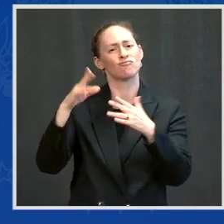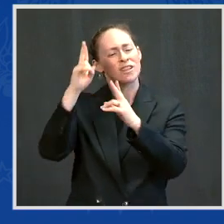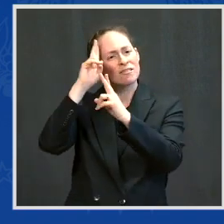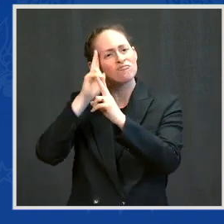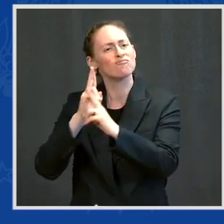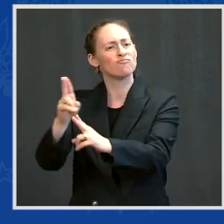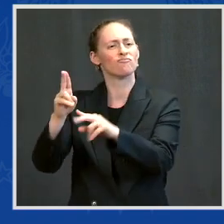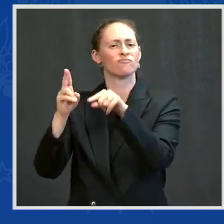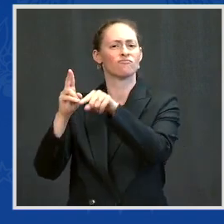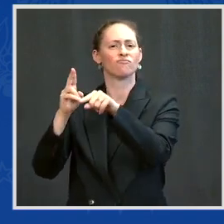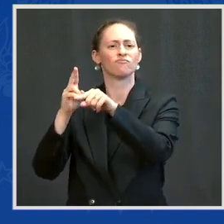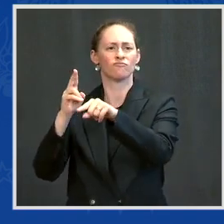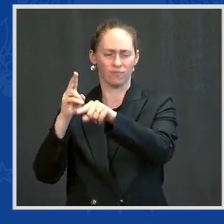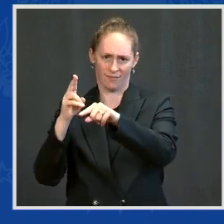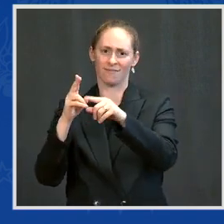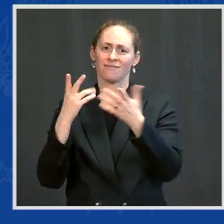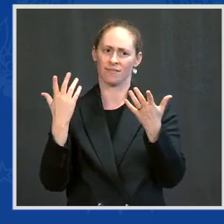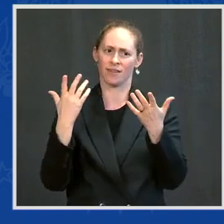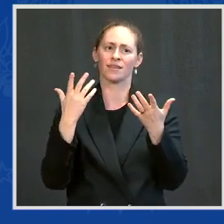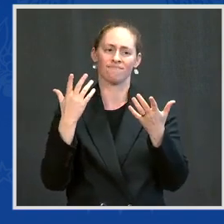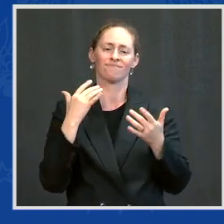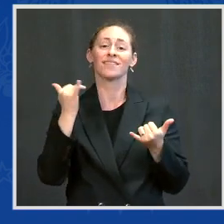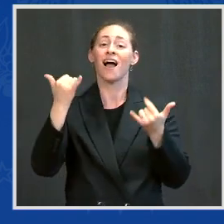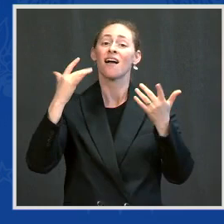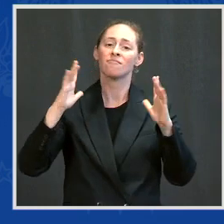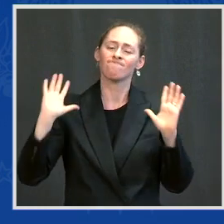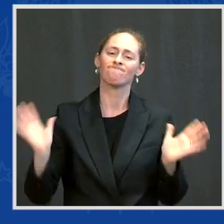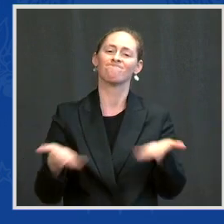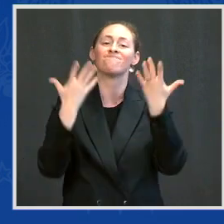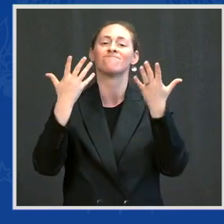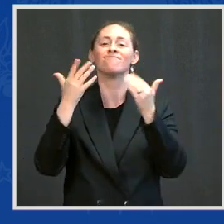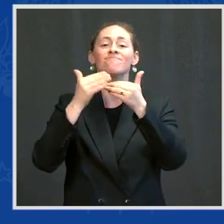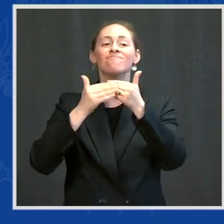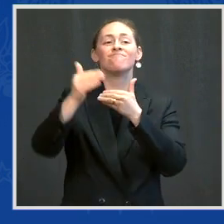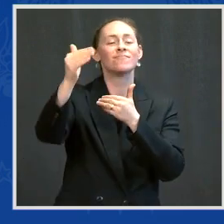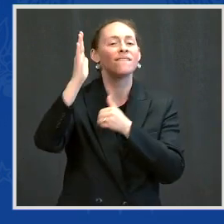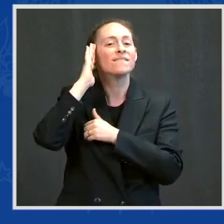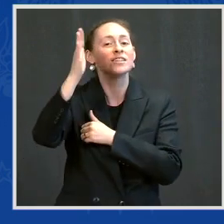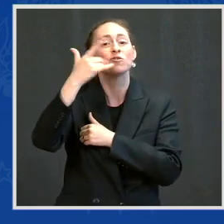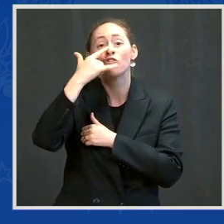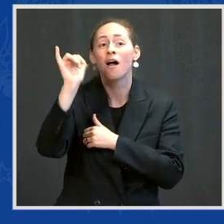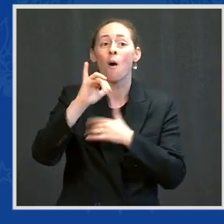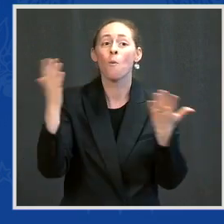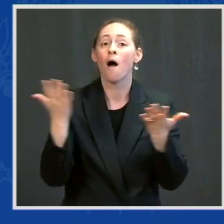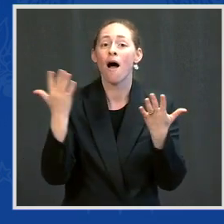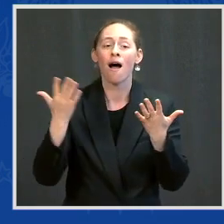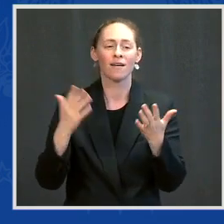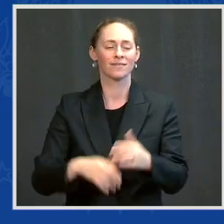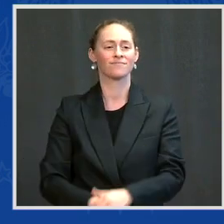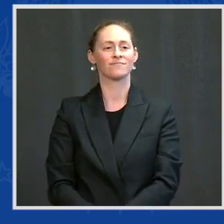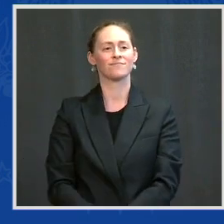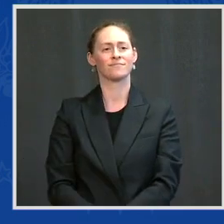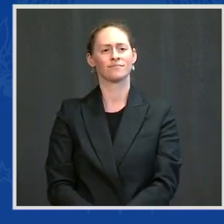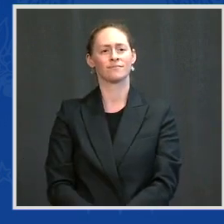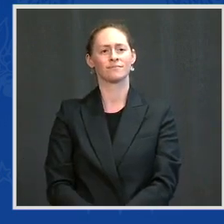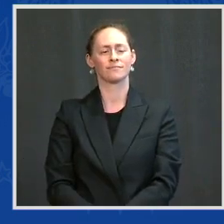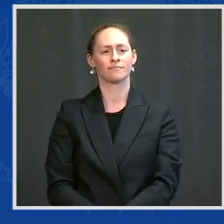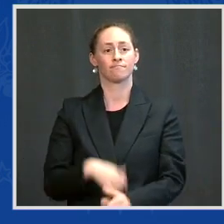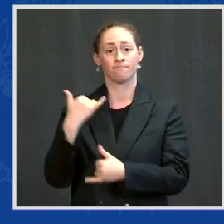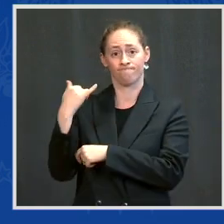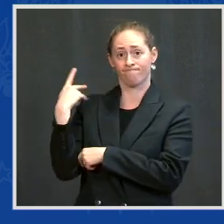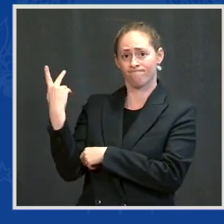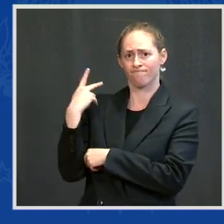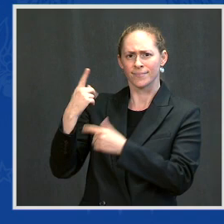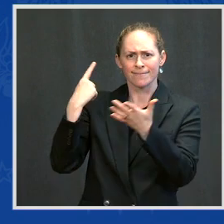usher in a new future together, without a doubt. Today's meetings between President Biden and